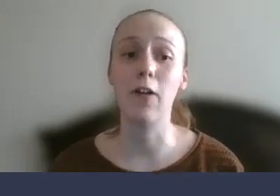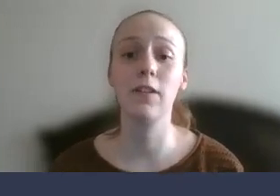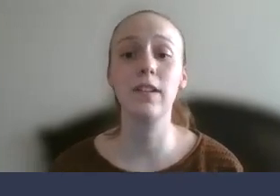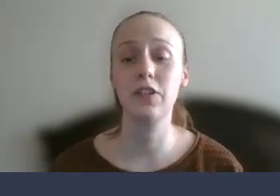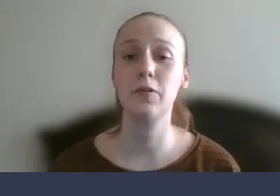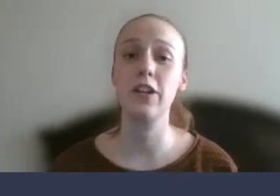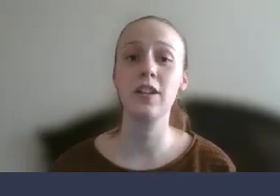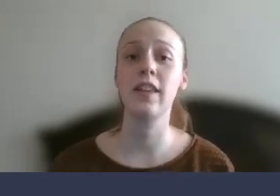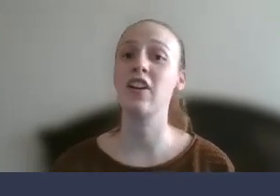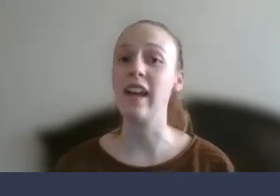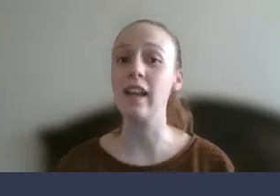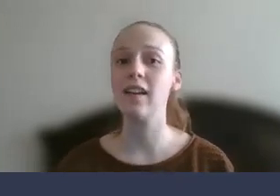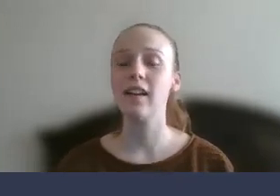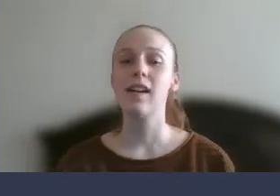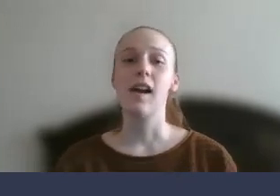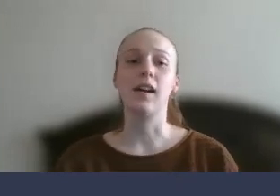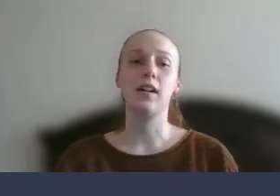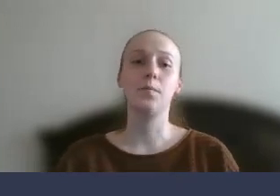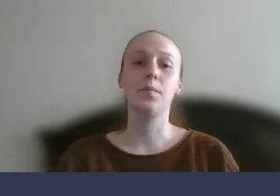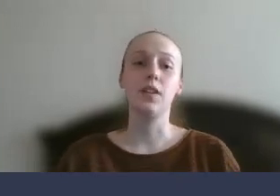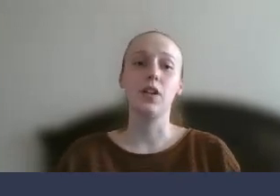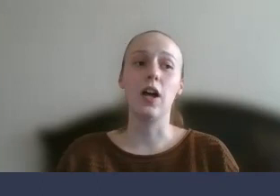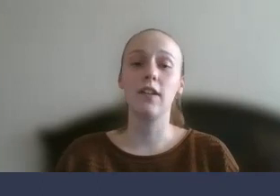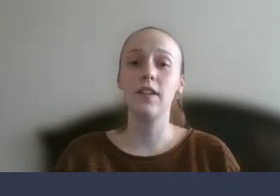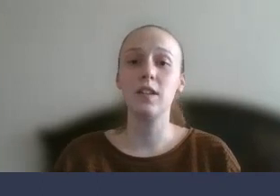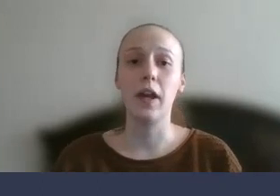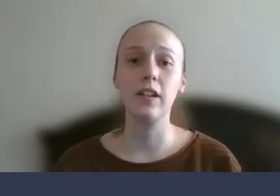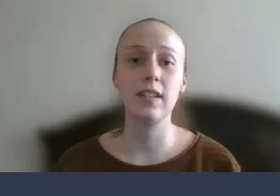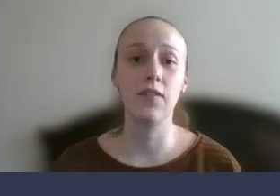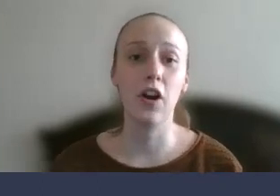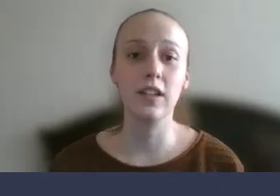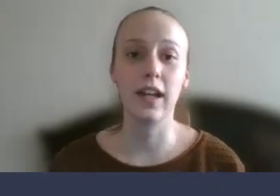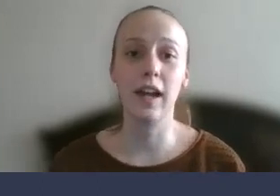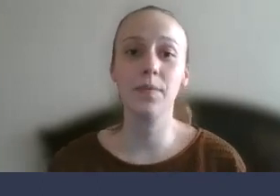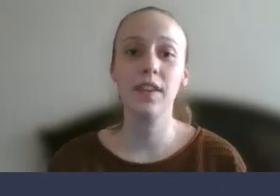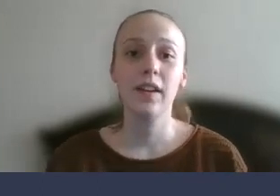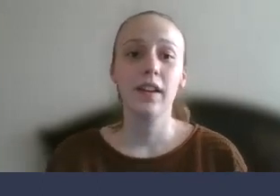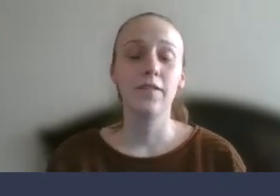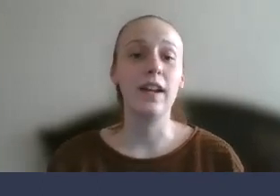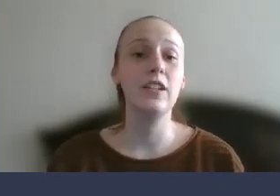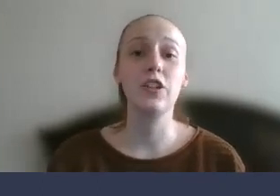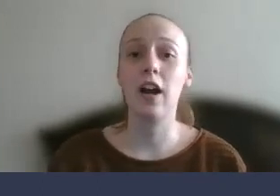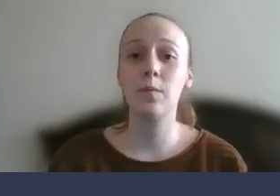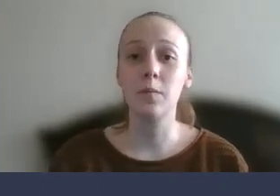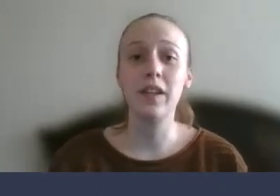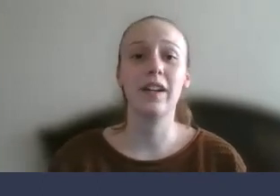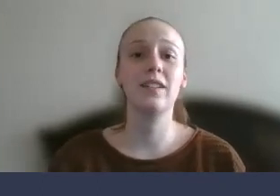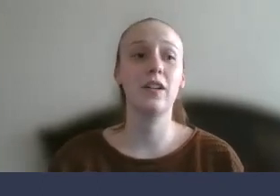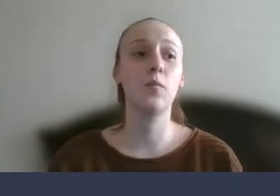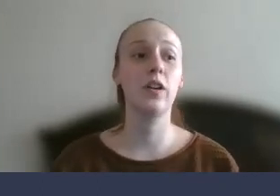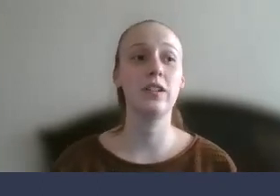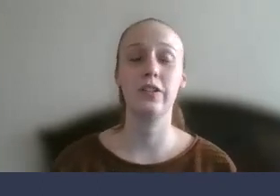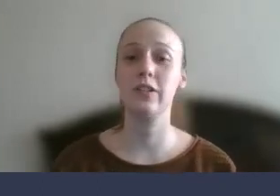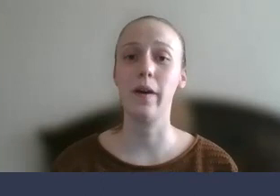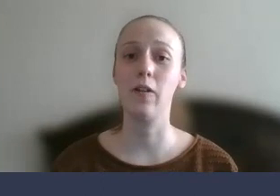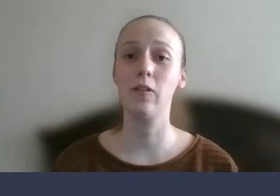to get out of the situation that they are in. A lot of these parents have a hard time finding jobs because